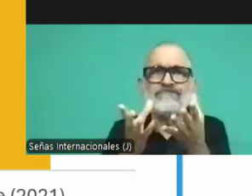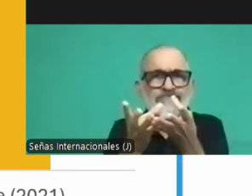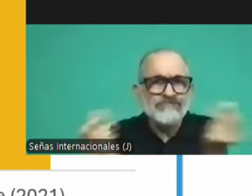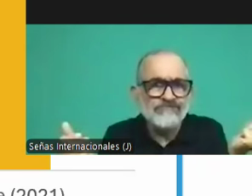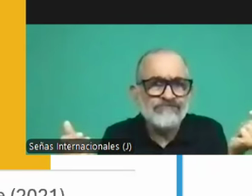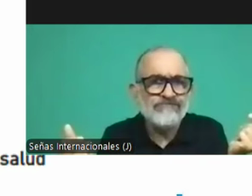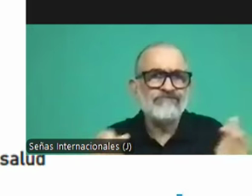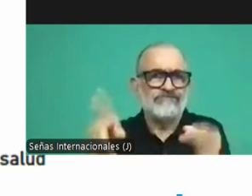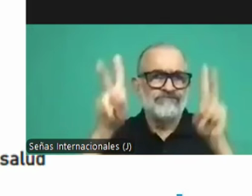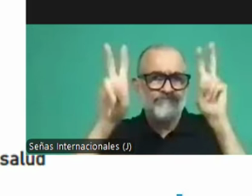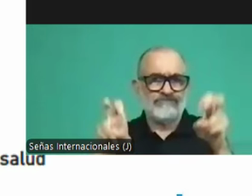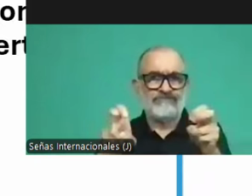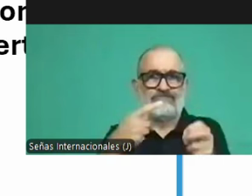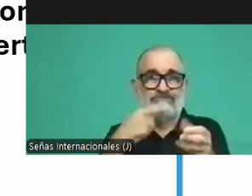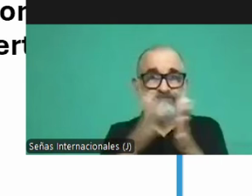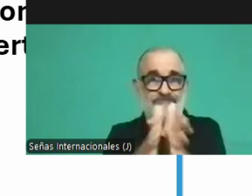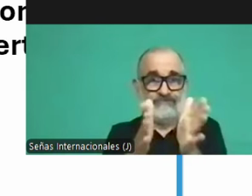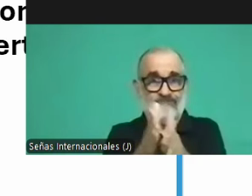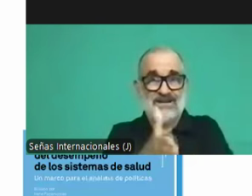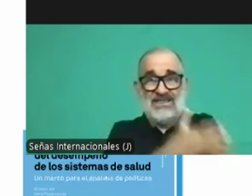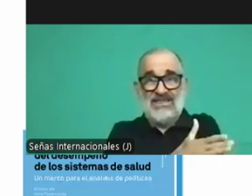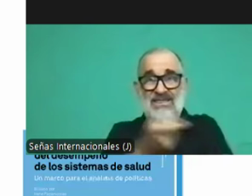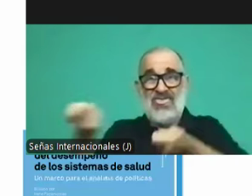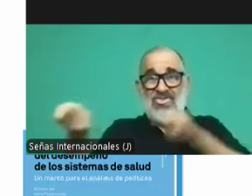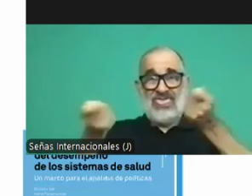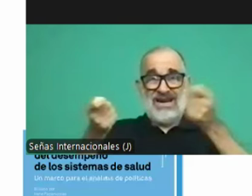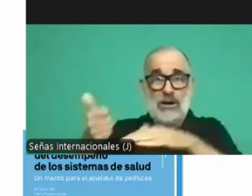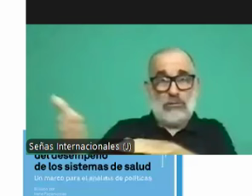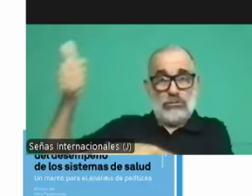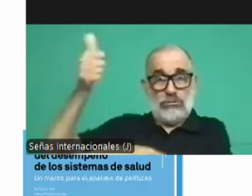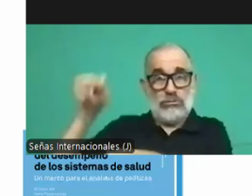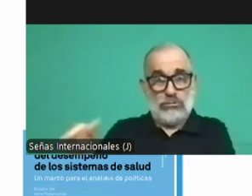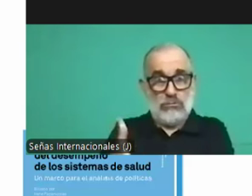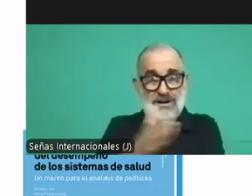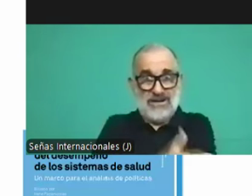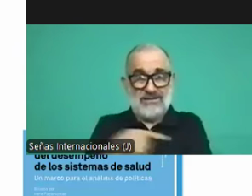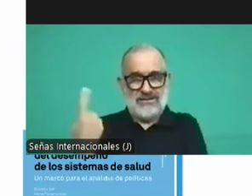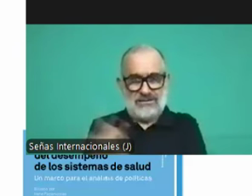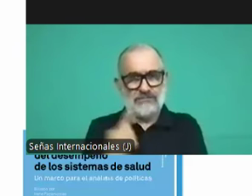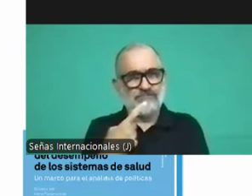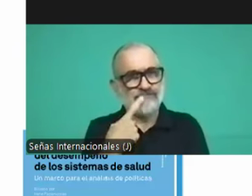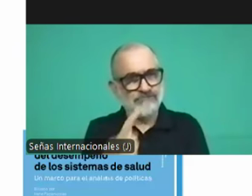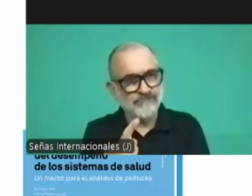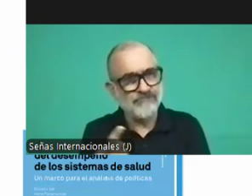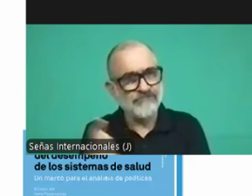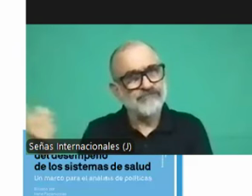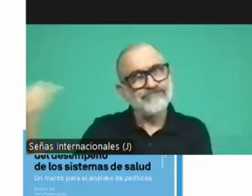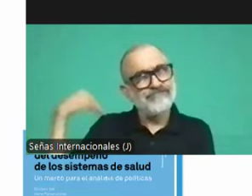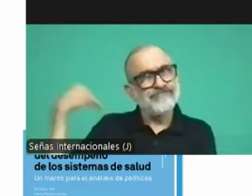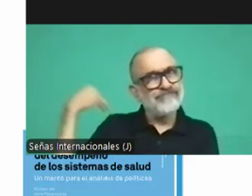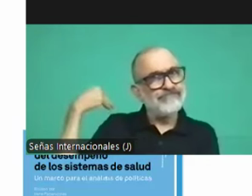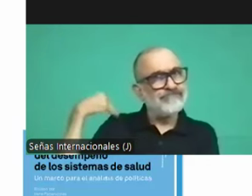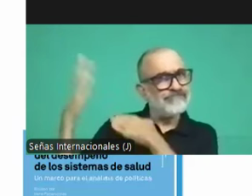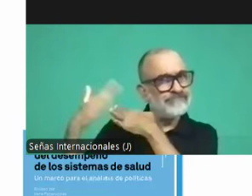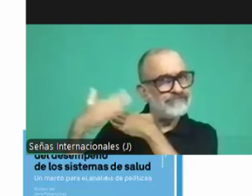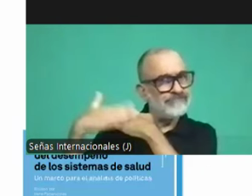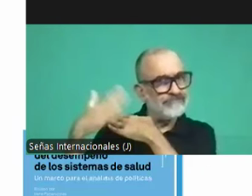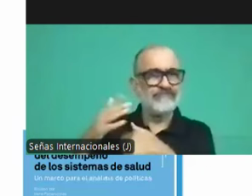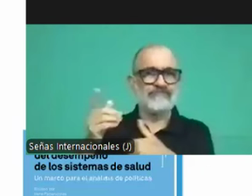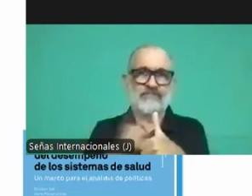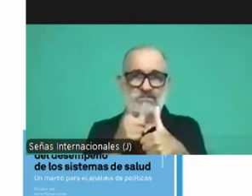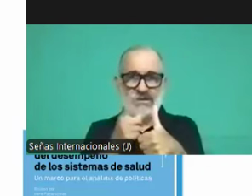our previamente director previously has nos comentaba. En told primer us. lugar, la necesidad de First, expandir